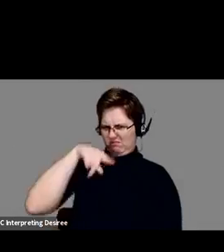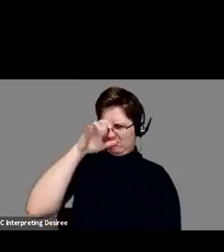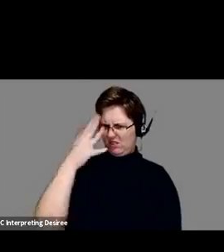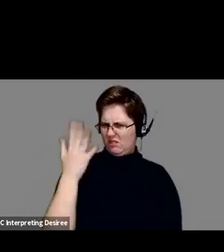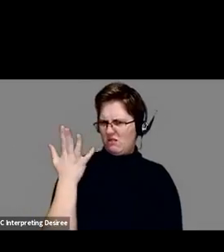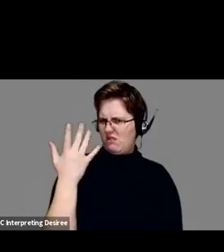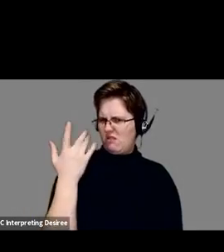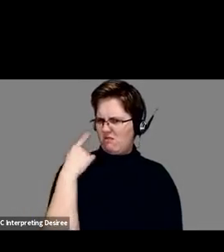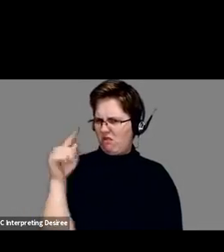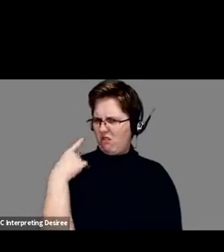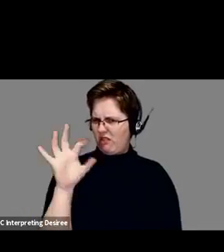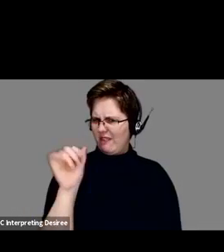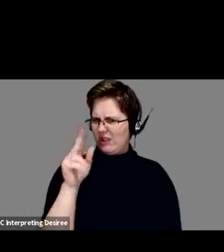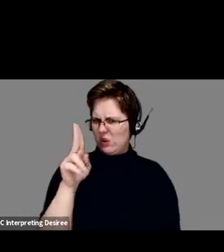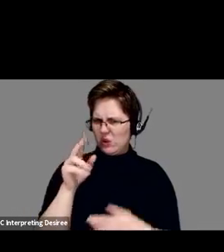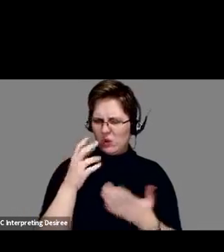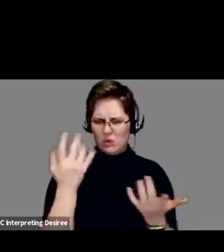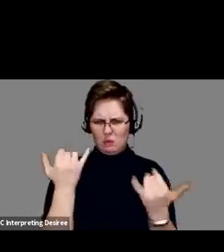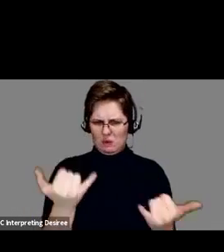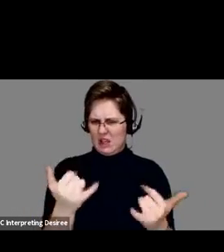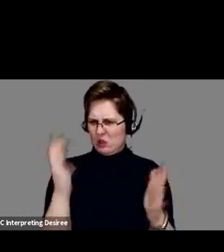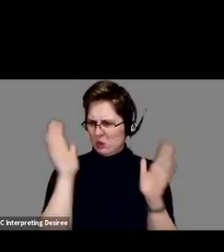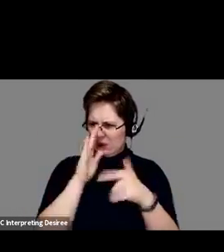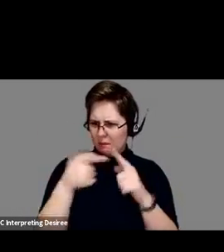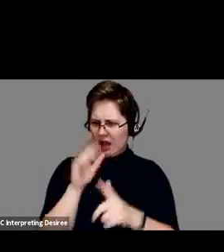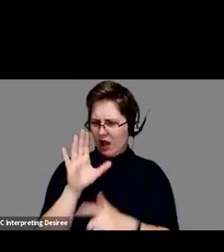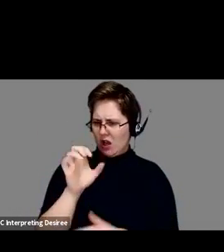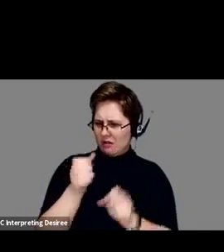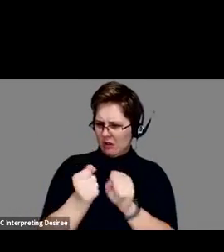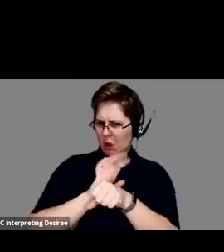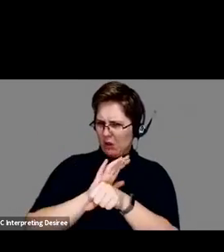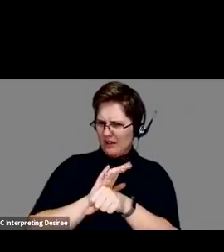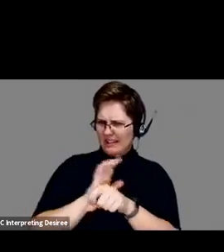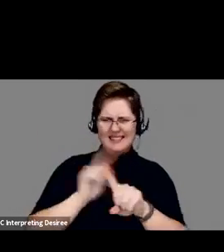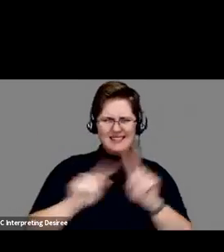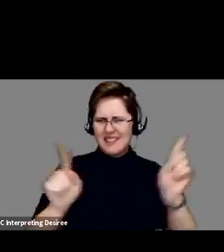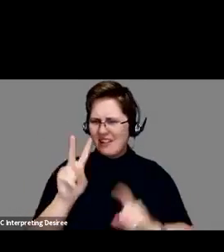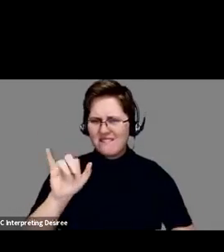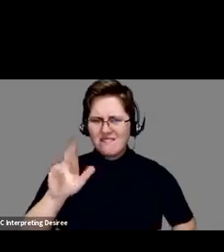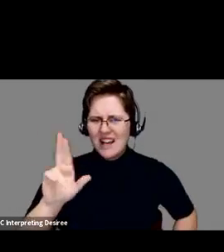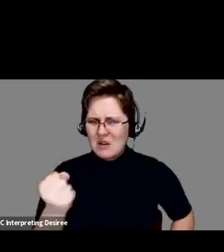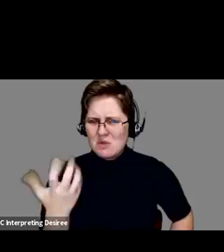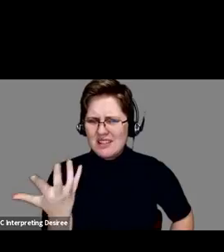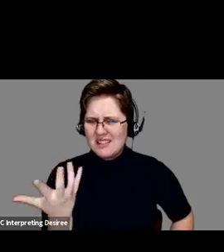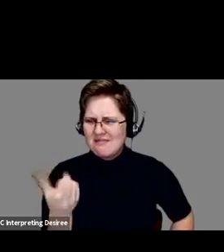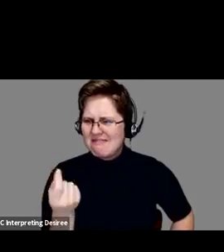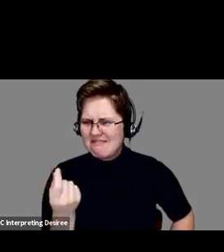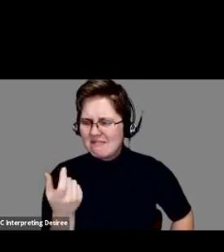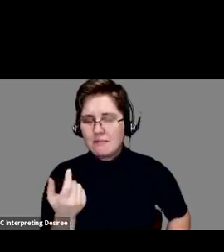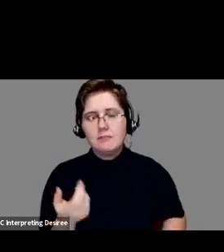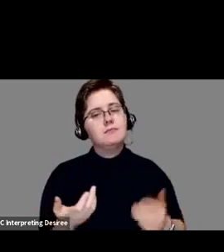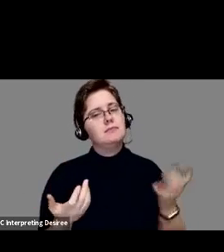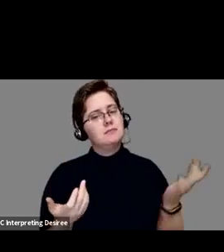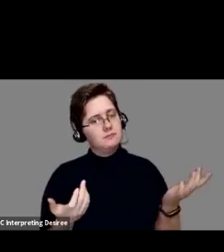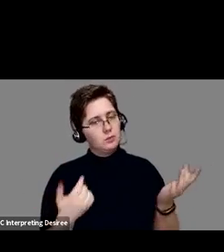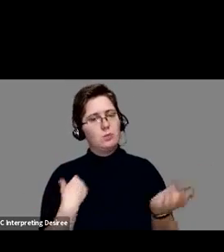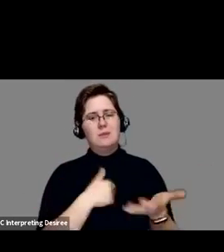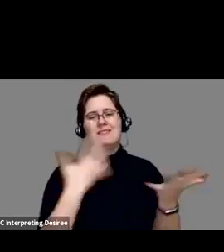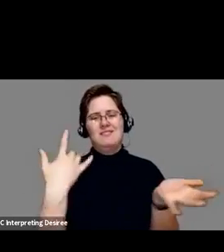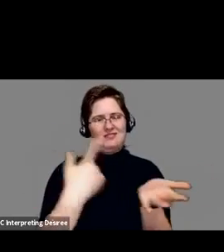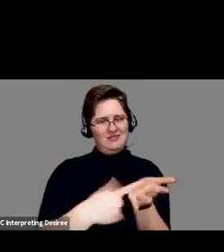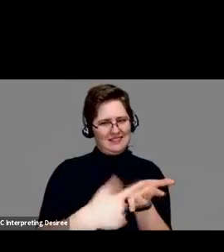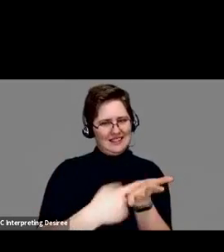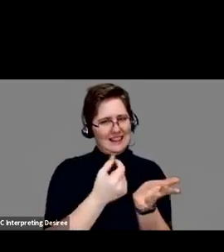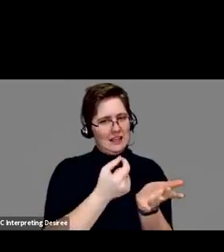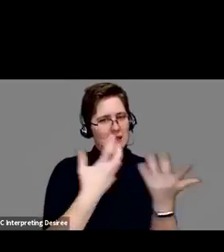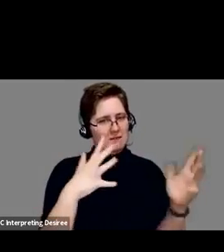vaccine during a COVID pandemic? That's a different virus. Well, and it's been touched on already, and